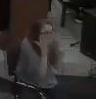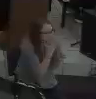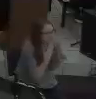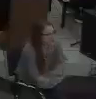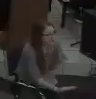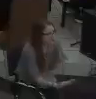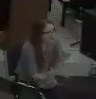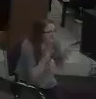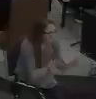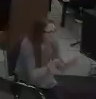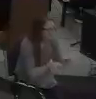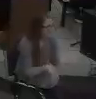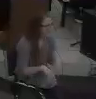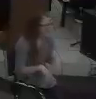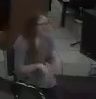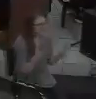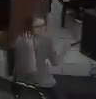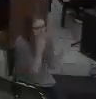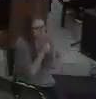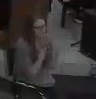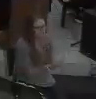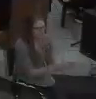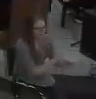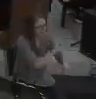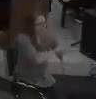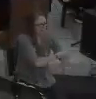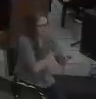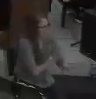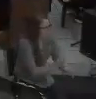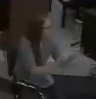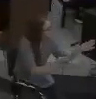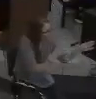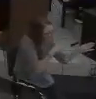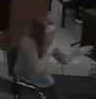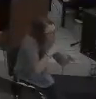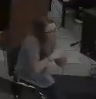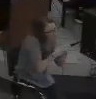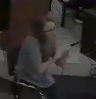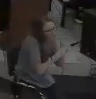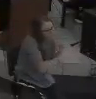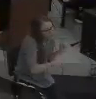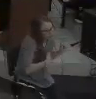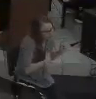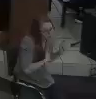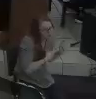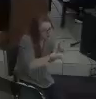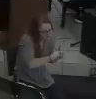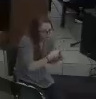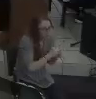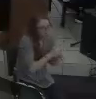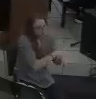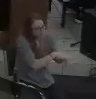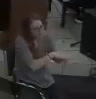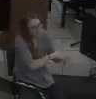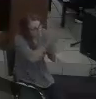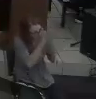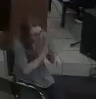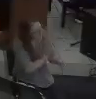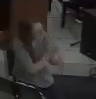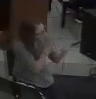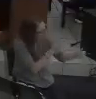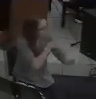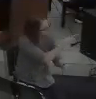in the back, they're always beautifully organized. So just share a little bit from your heart about how God is giving you the